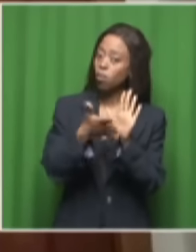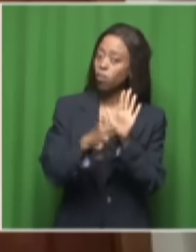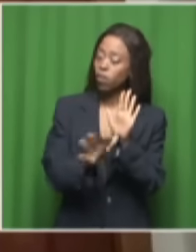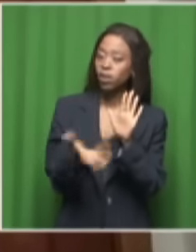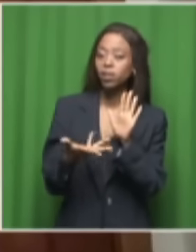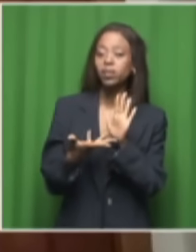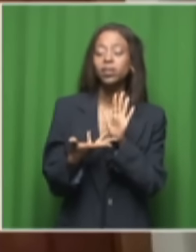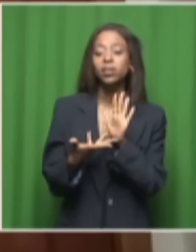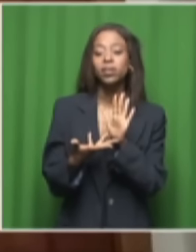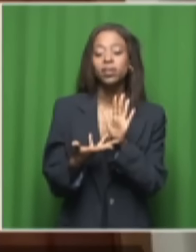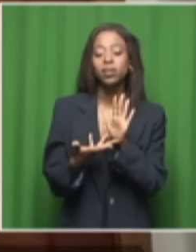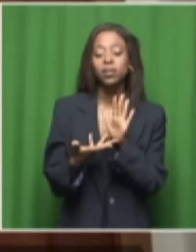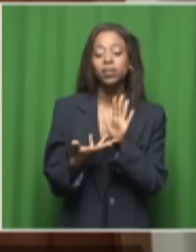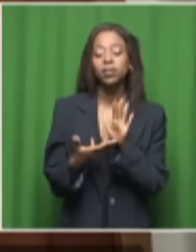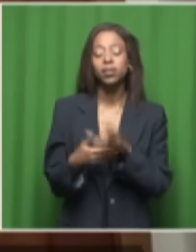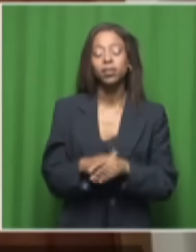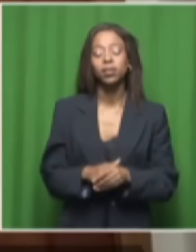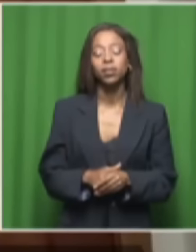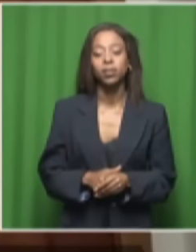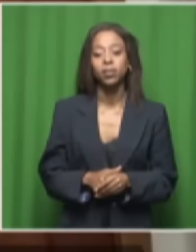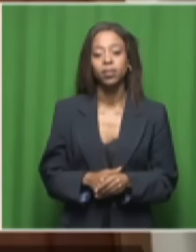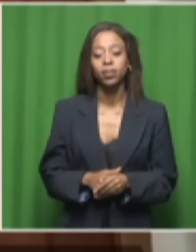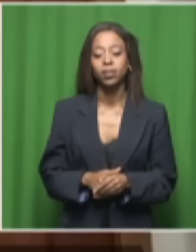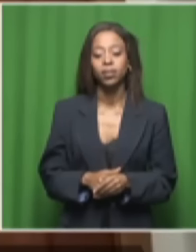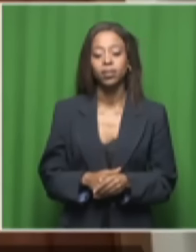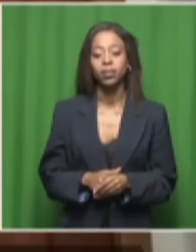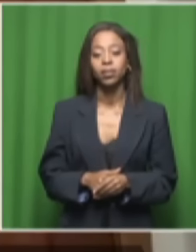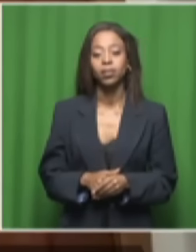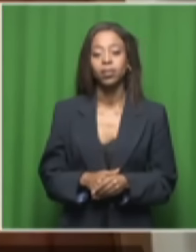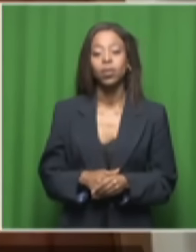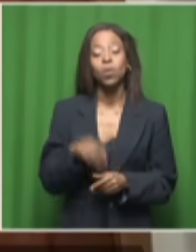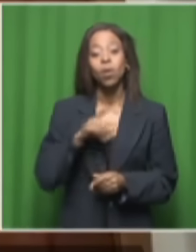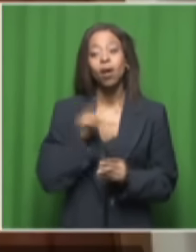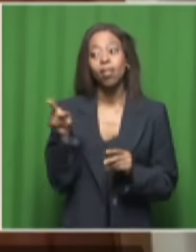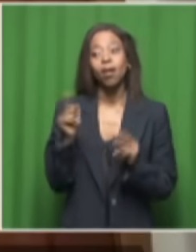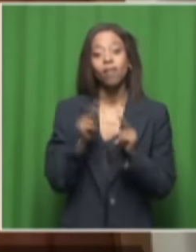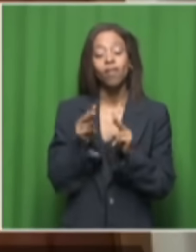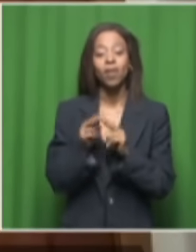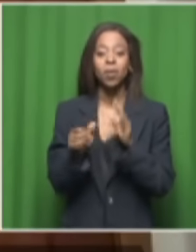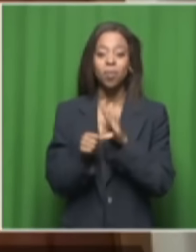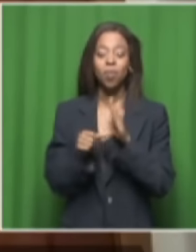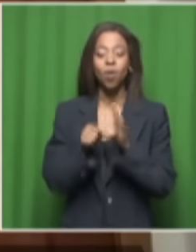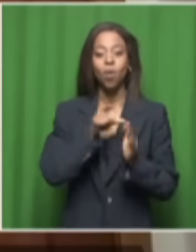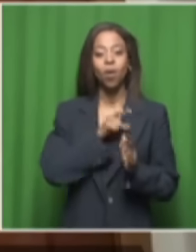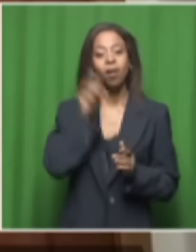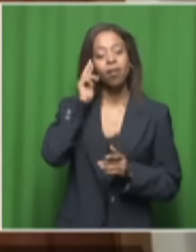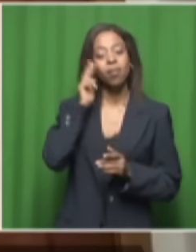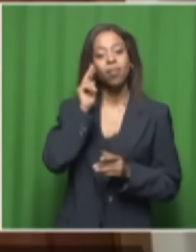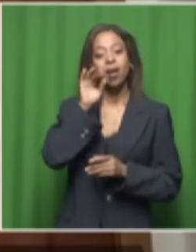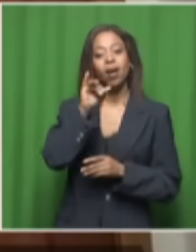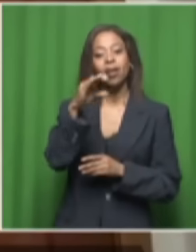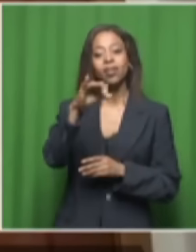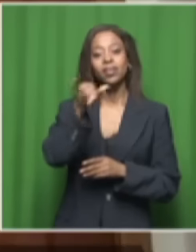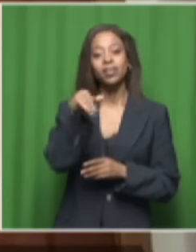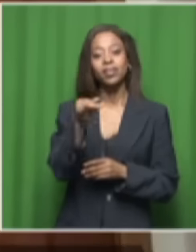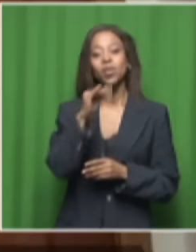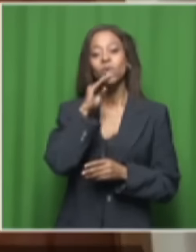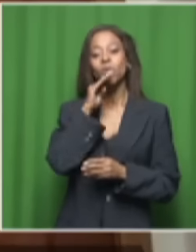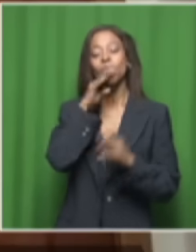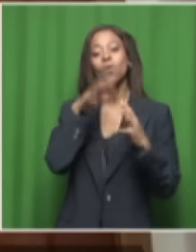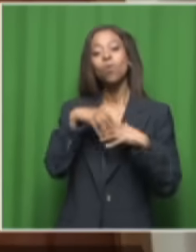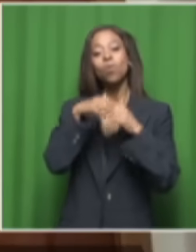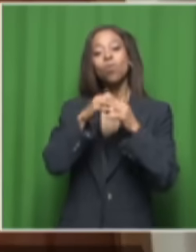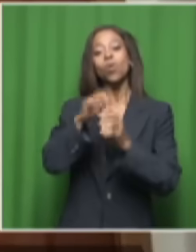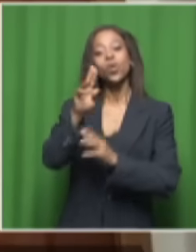own expert testimony. And that's an important thing, because let's not forget the ICJ is a UN institution. It's an organ